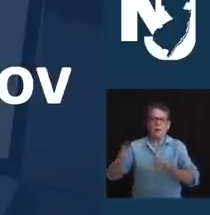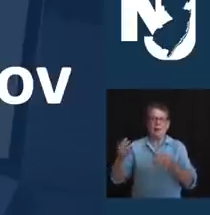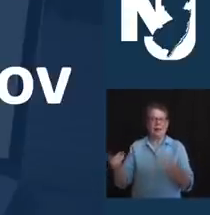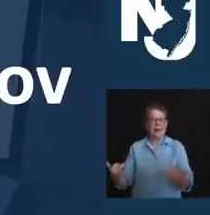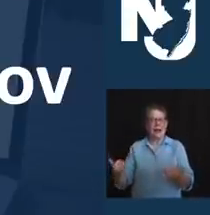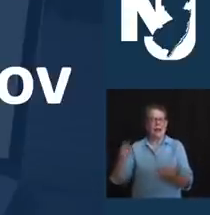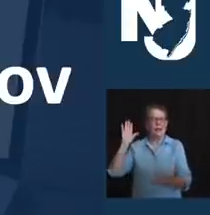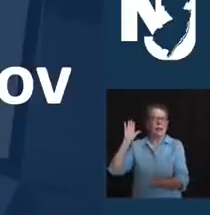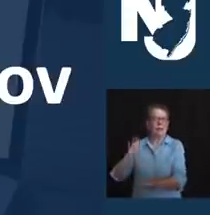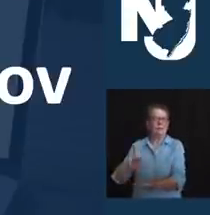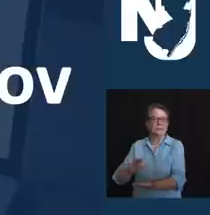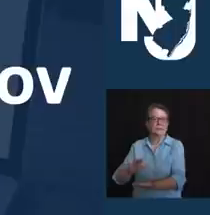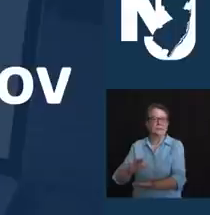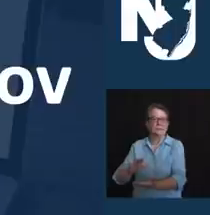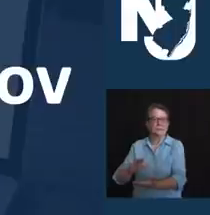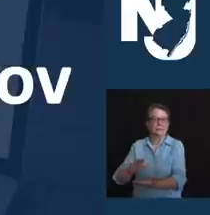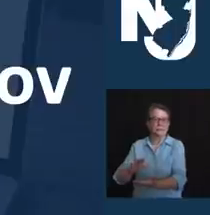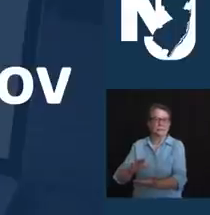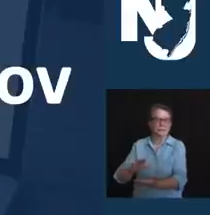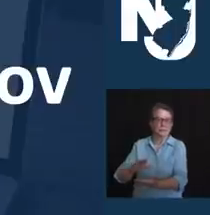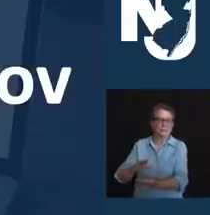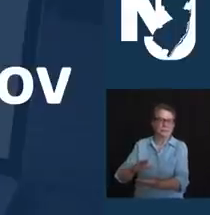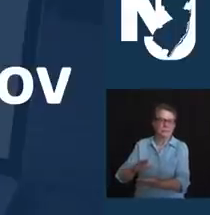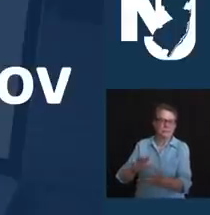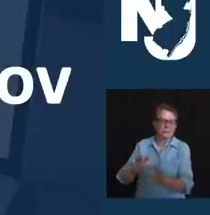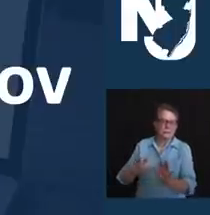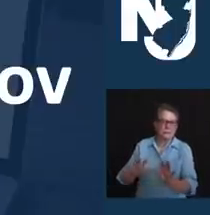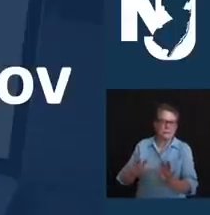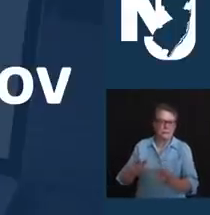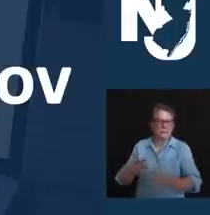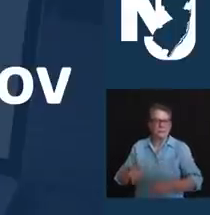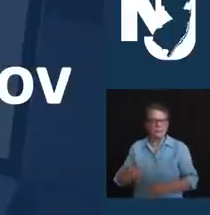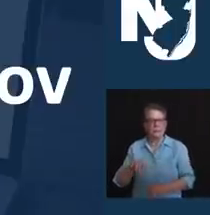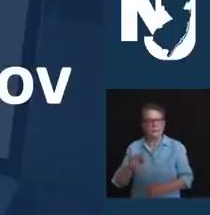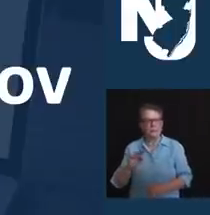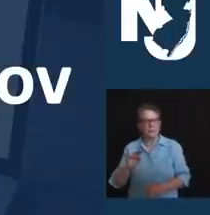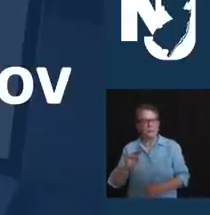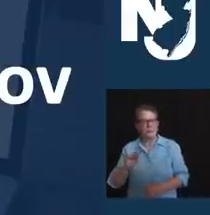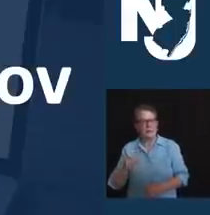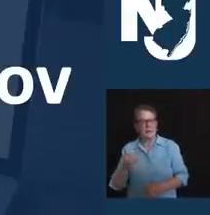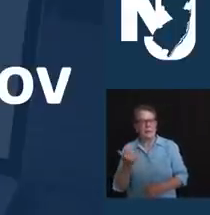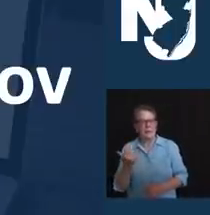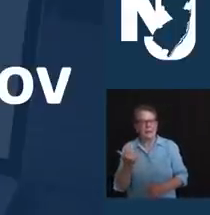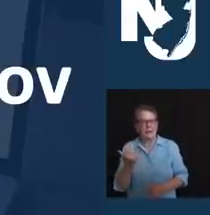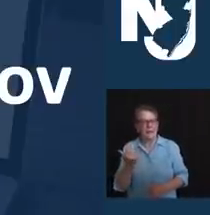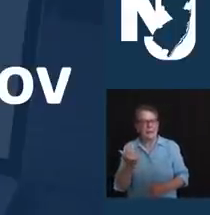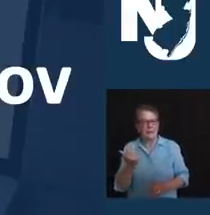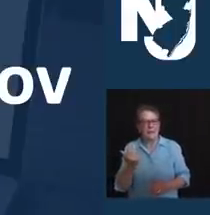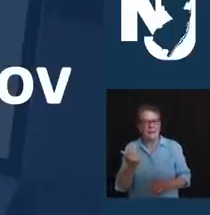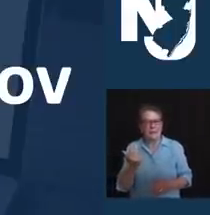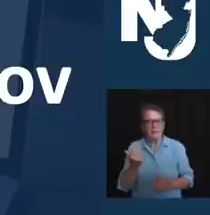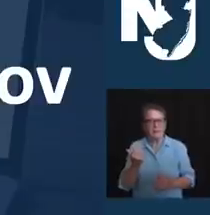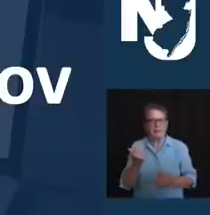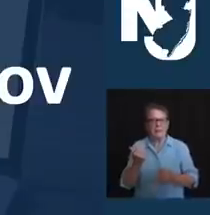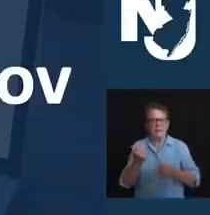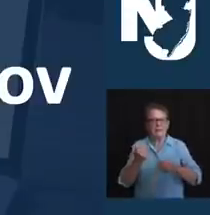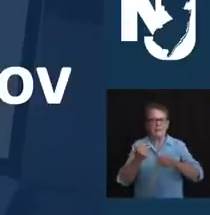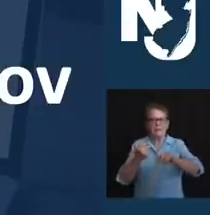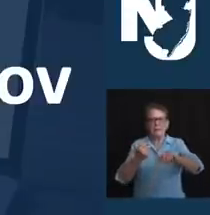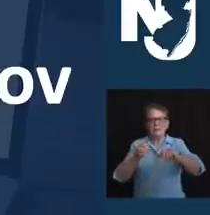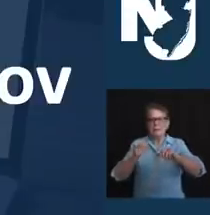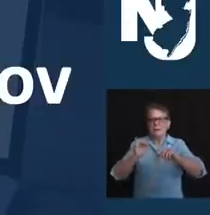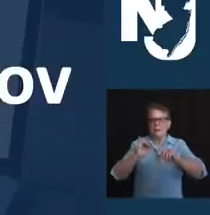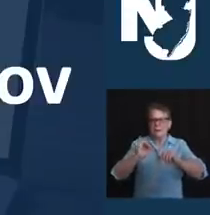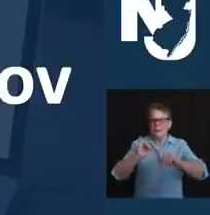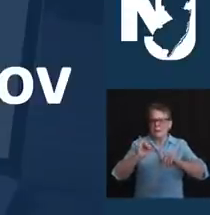On May 13th, we were reporting weekday spot positivity between 3 and 4%. Today, we're seeing 4 consecutive days of spot